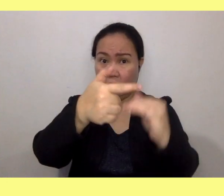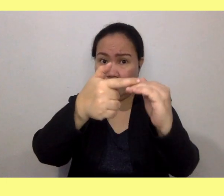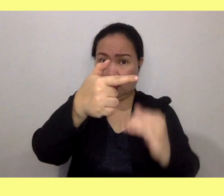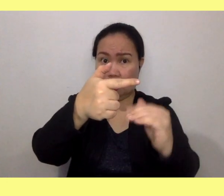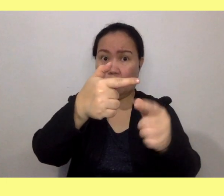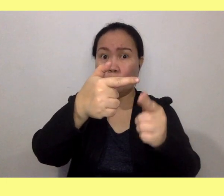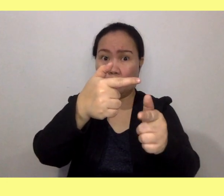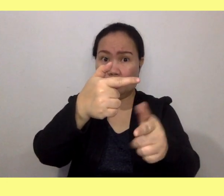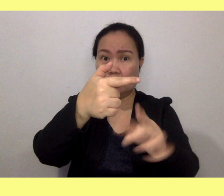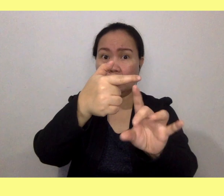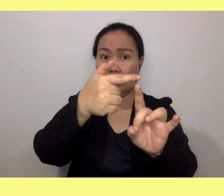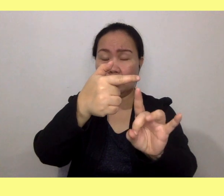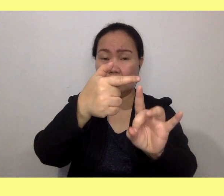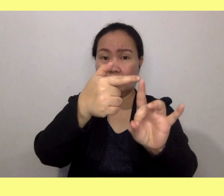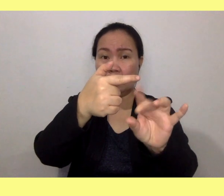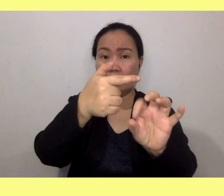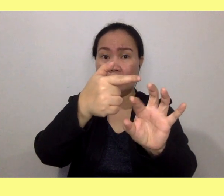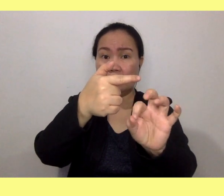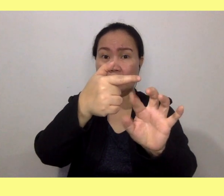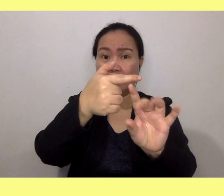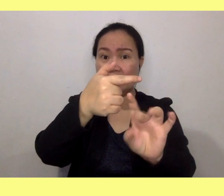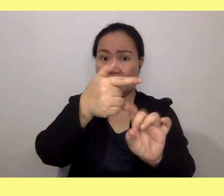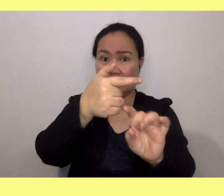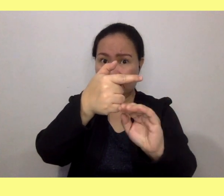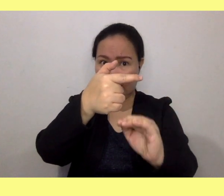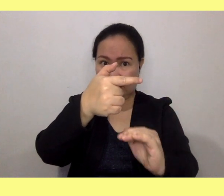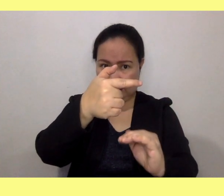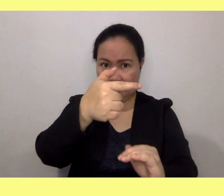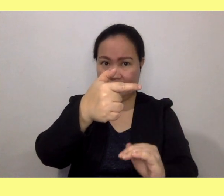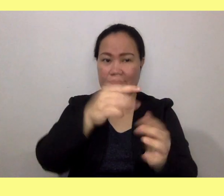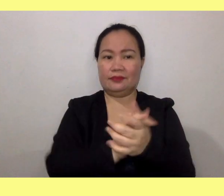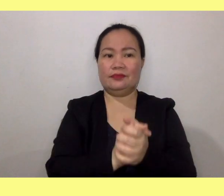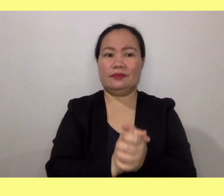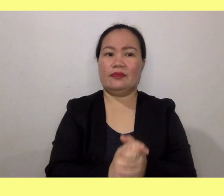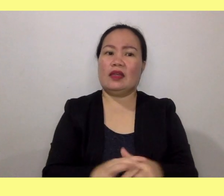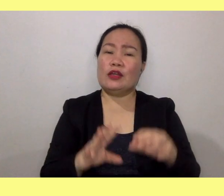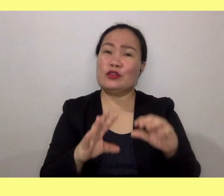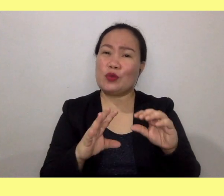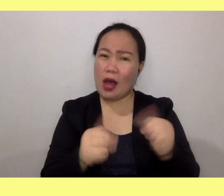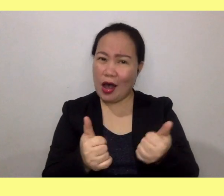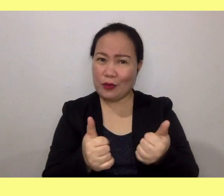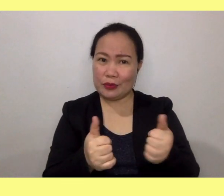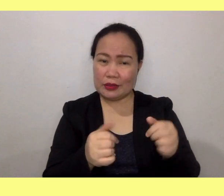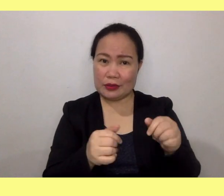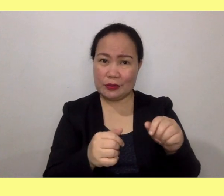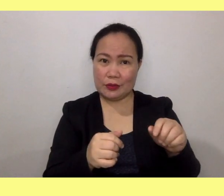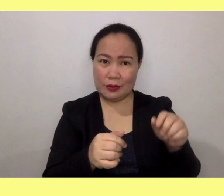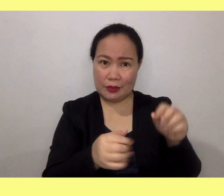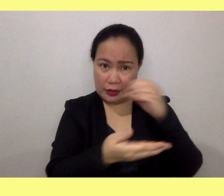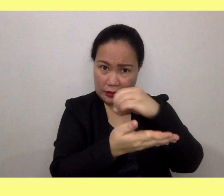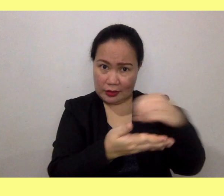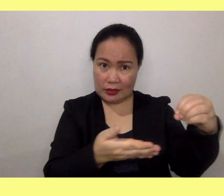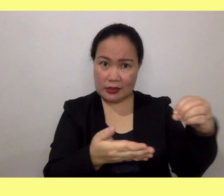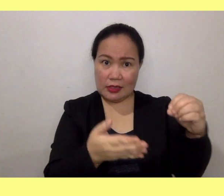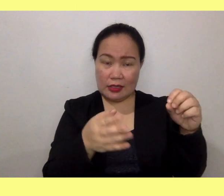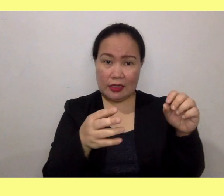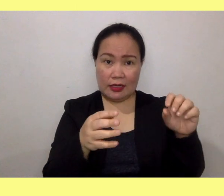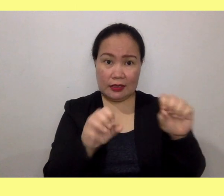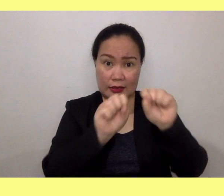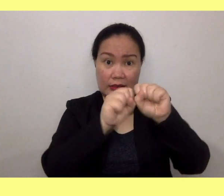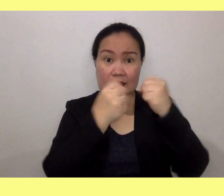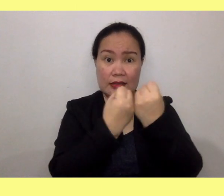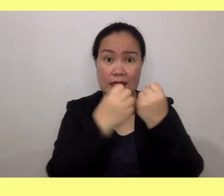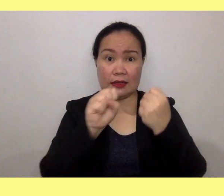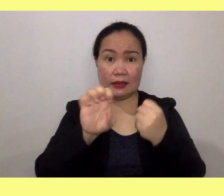So, simula sa 20 pababa. So, paano mo yan ilalagay into set notation? So, ibig sabihin,